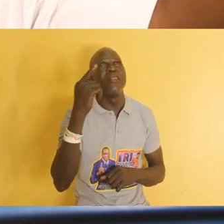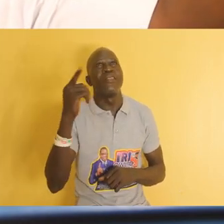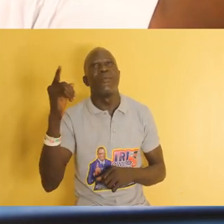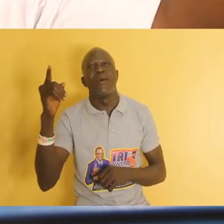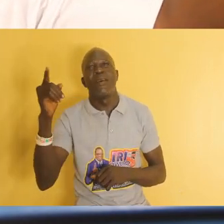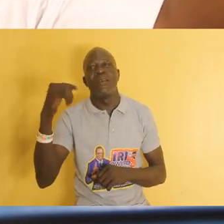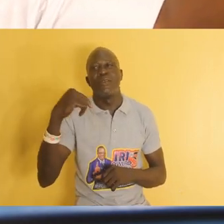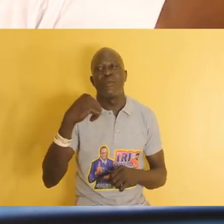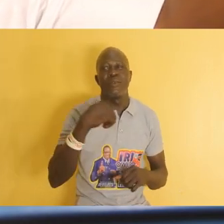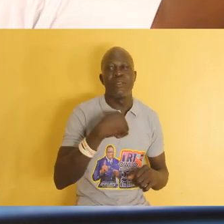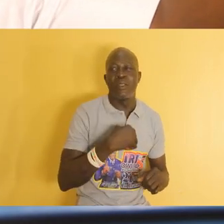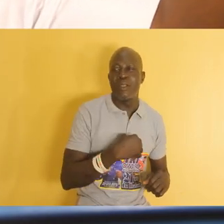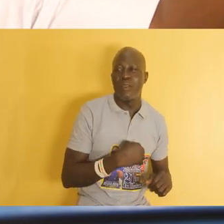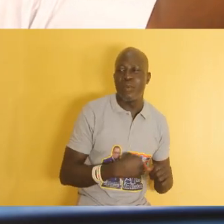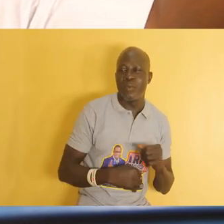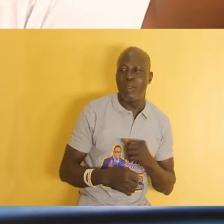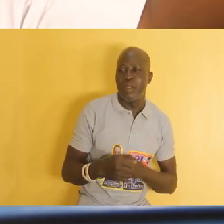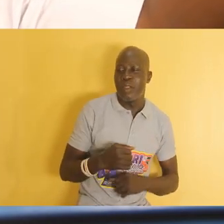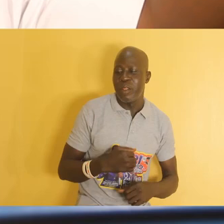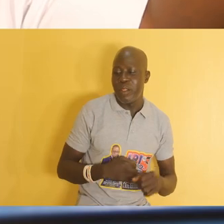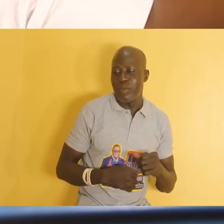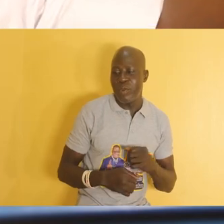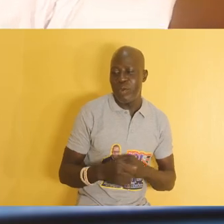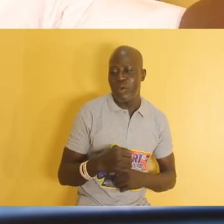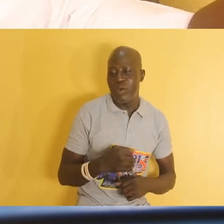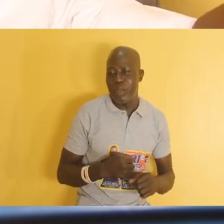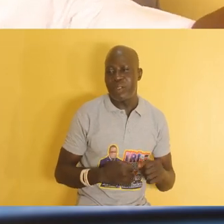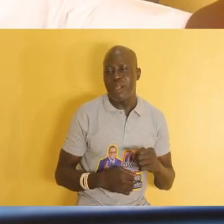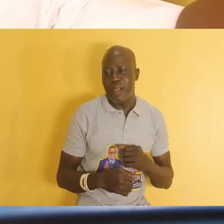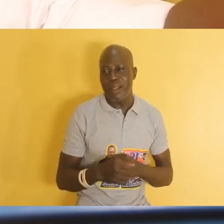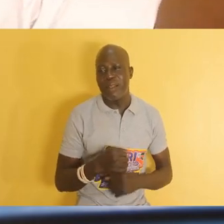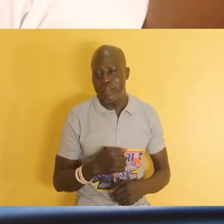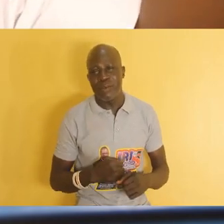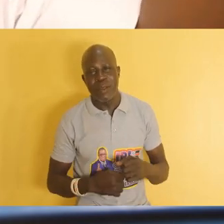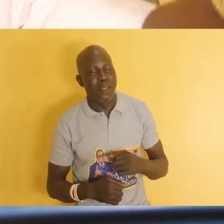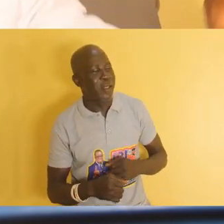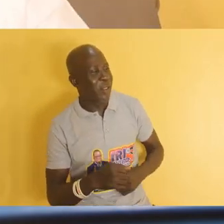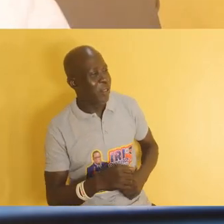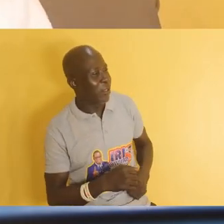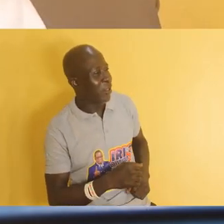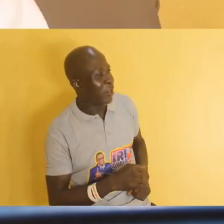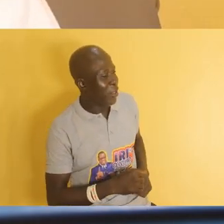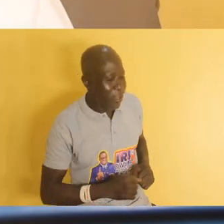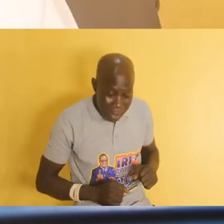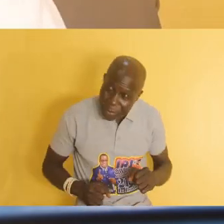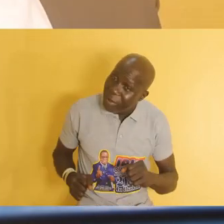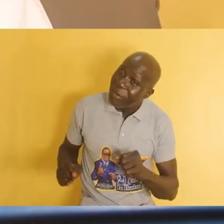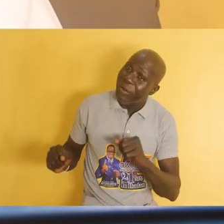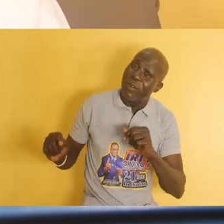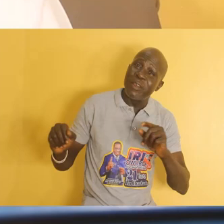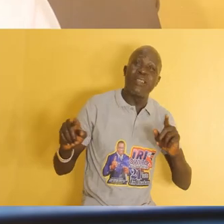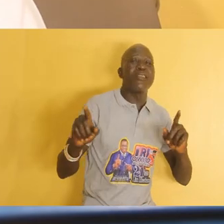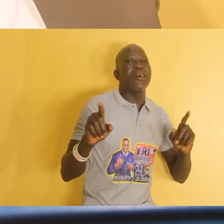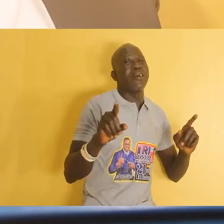Ore ti Jesu se fun mi Emi ko le sa isope ope o Emi